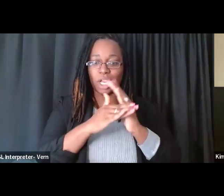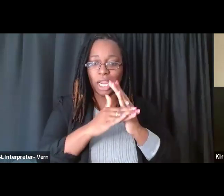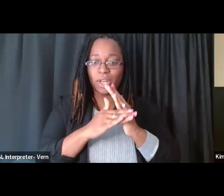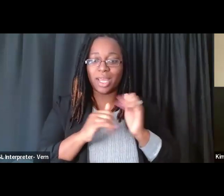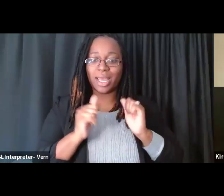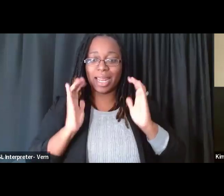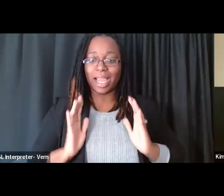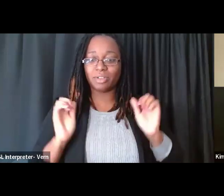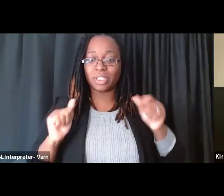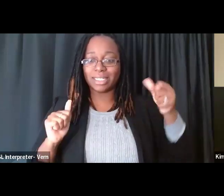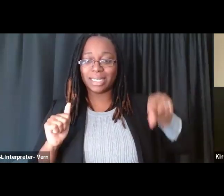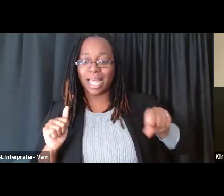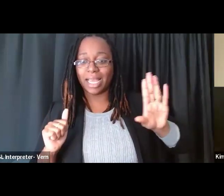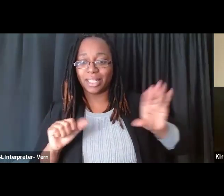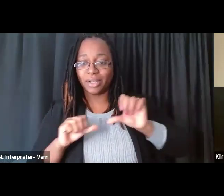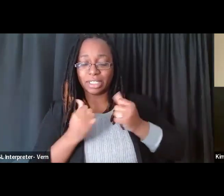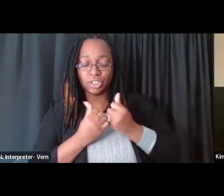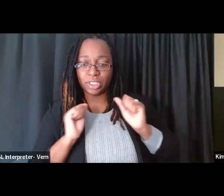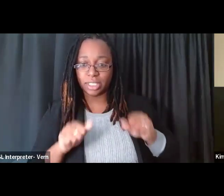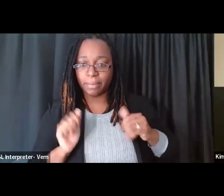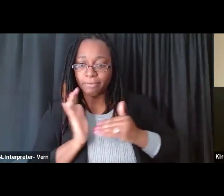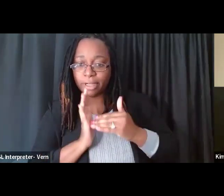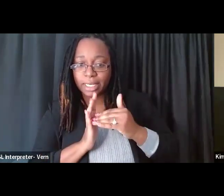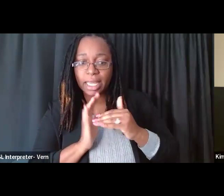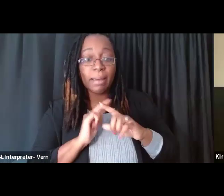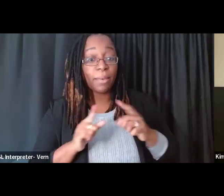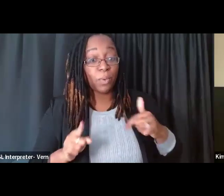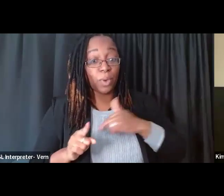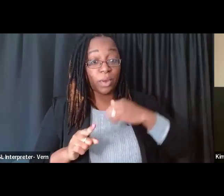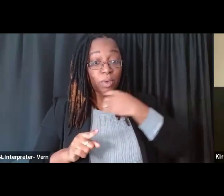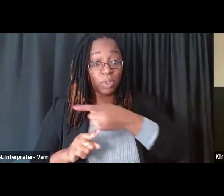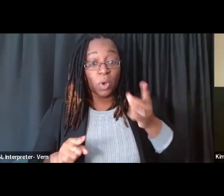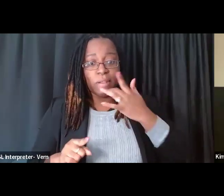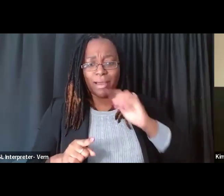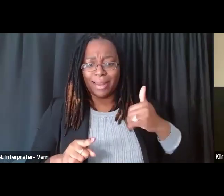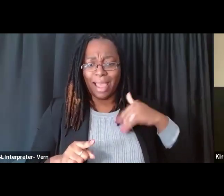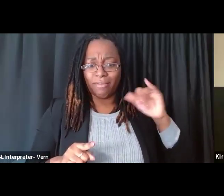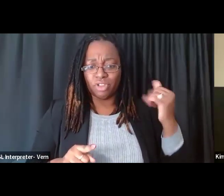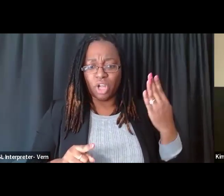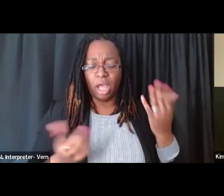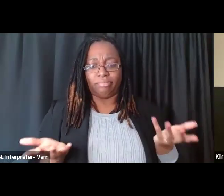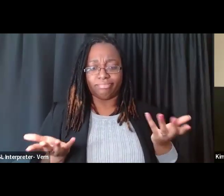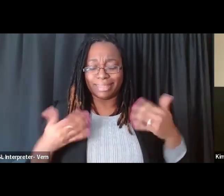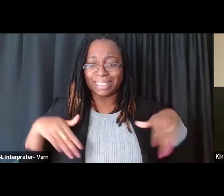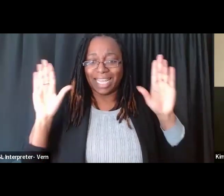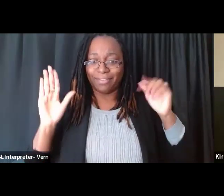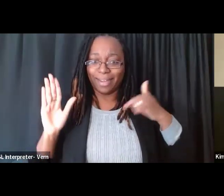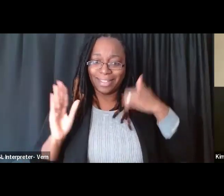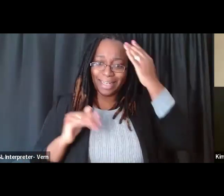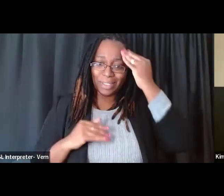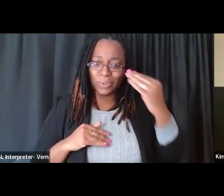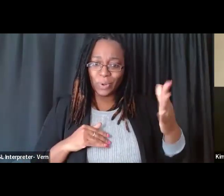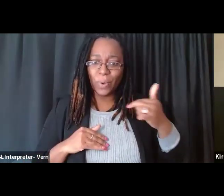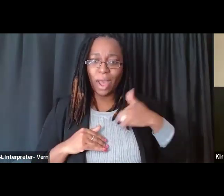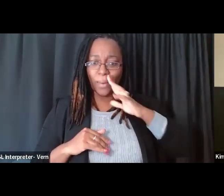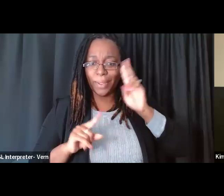job. That sacrifice I speak of, it applies everywhere. Actors are way too frequently rejected and way too frequently told that there are